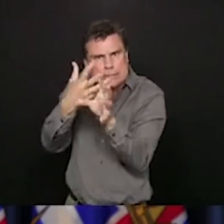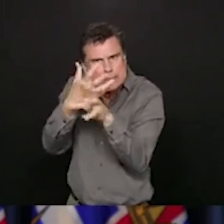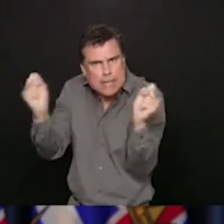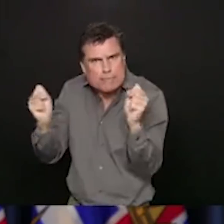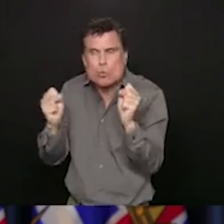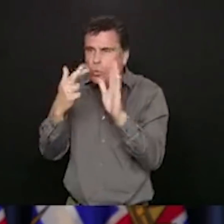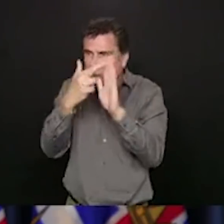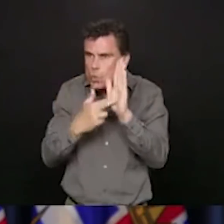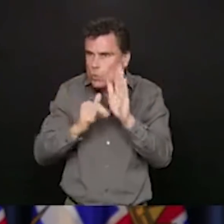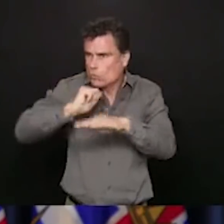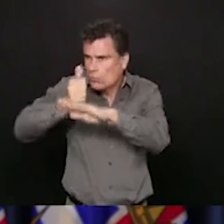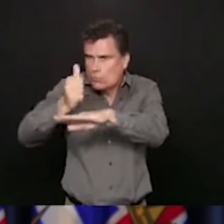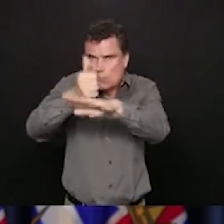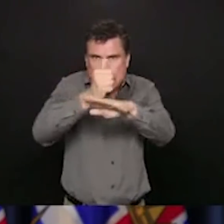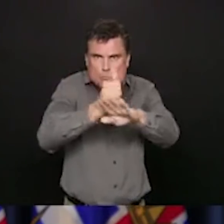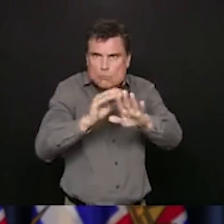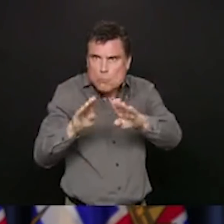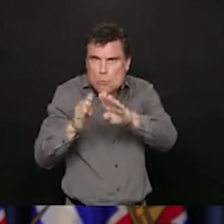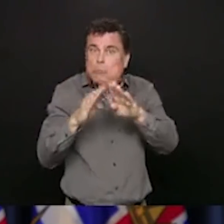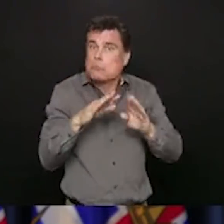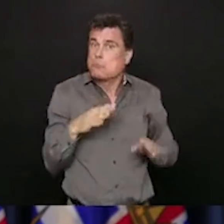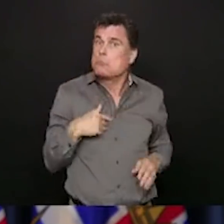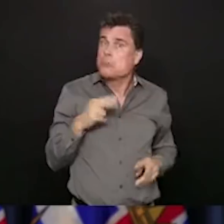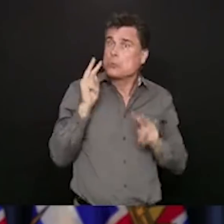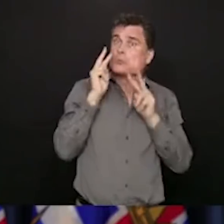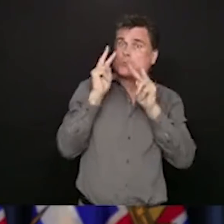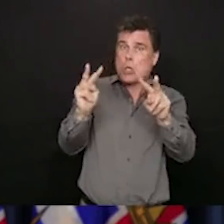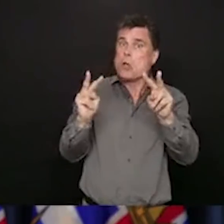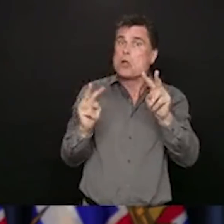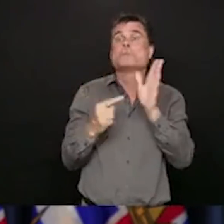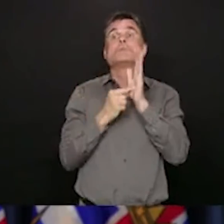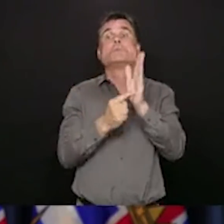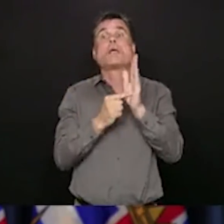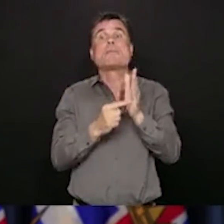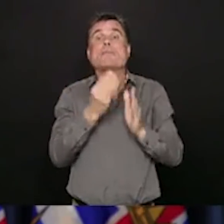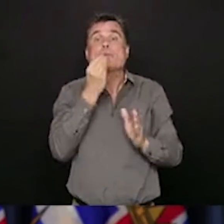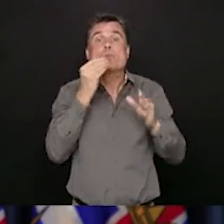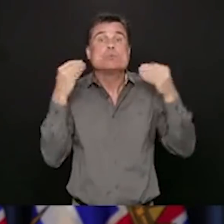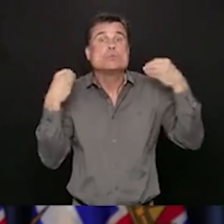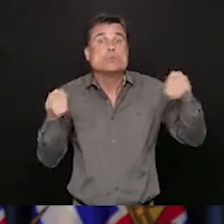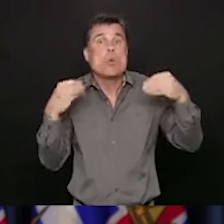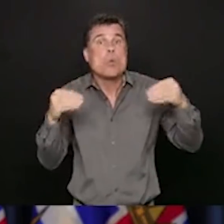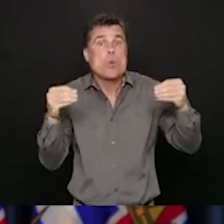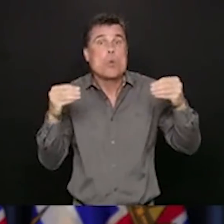and other retail operations where procedures and protocols and guidelines have been put in